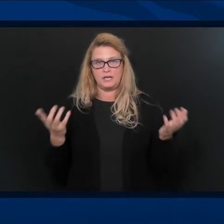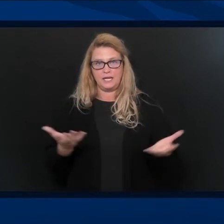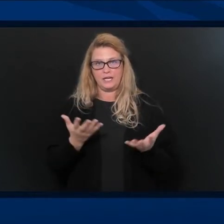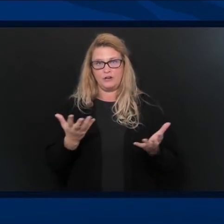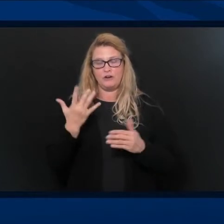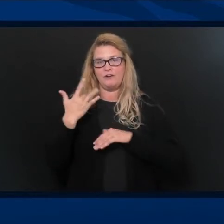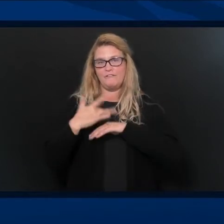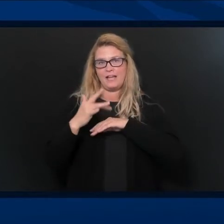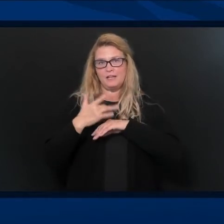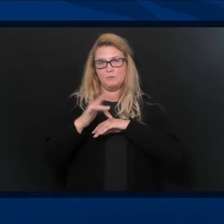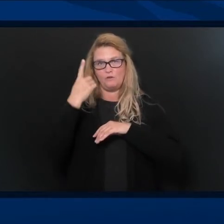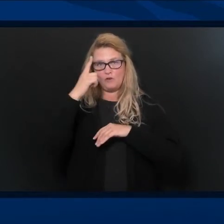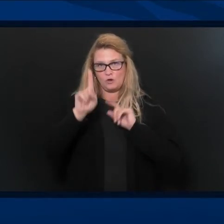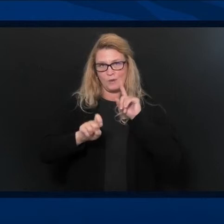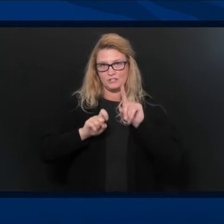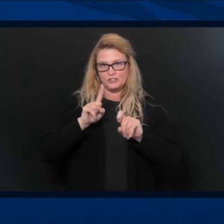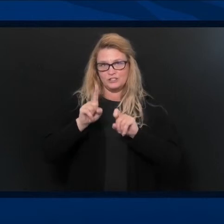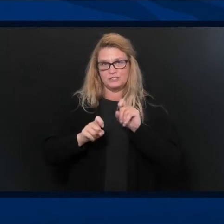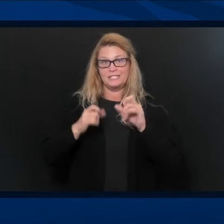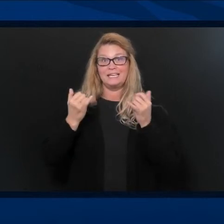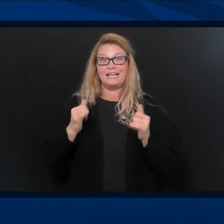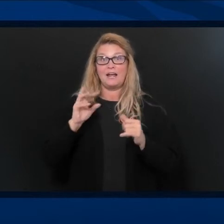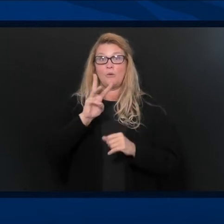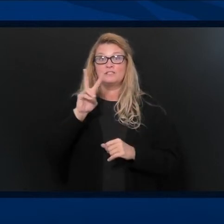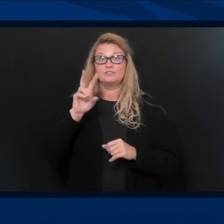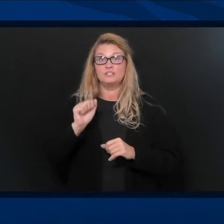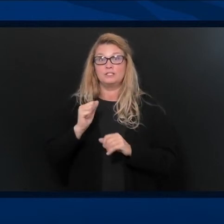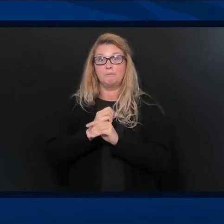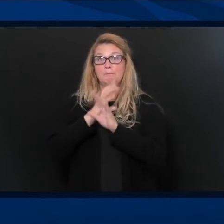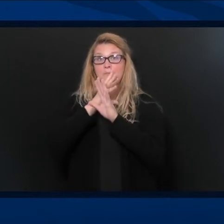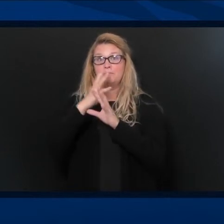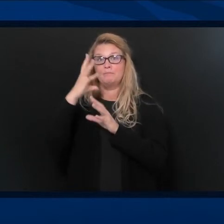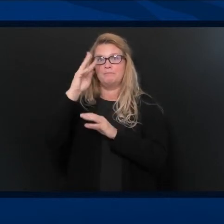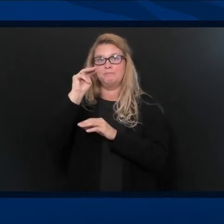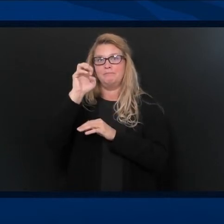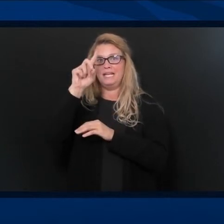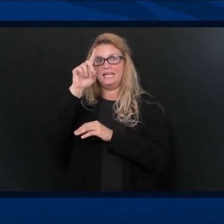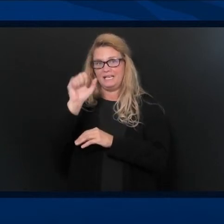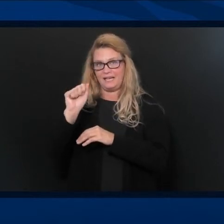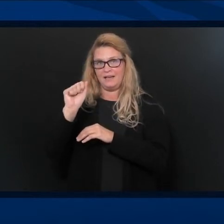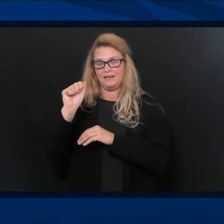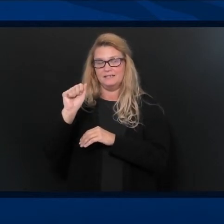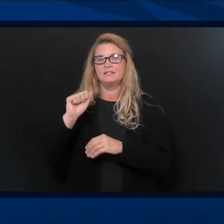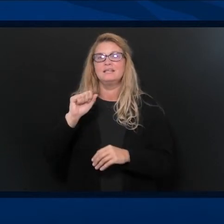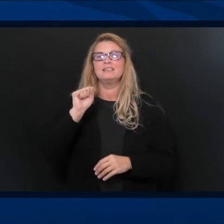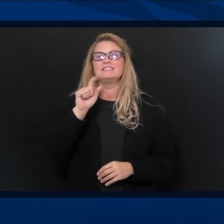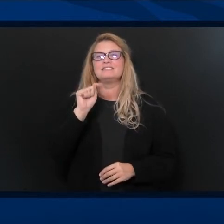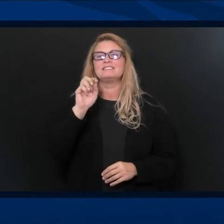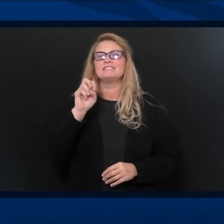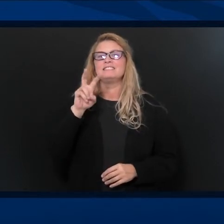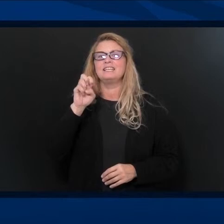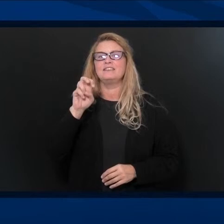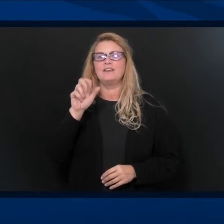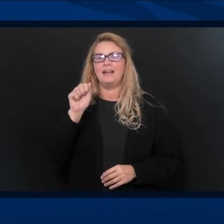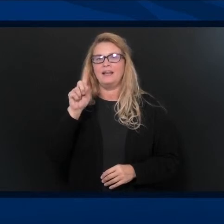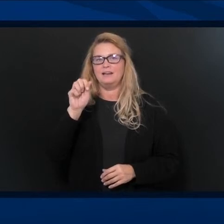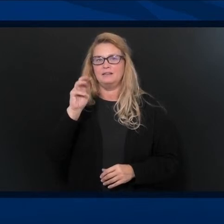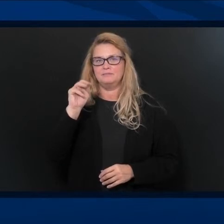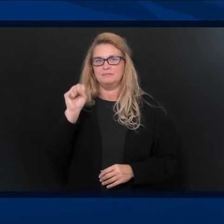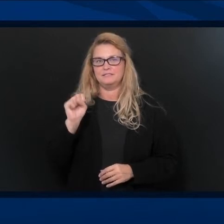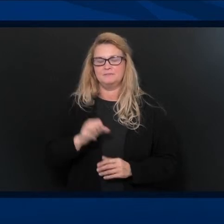also joining us today and are available for questions. We'll now go to questions from members of the media. The first today from Steve Adams with Ogden Newspapers.